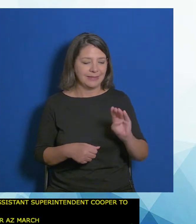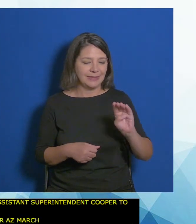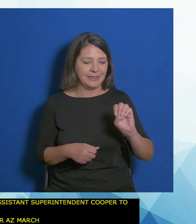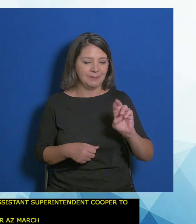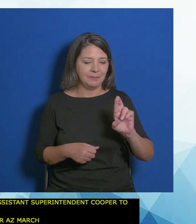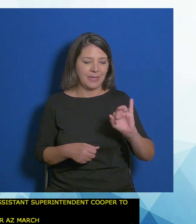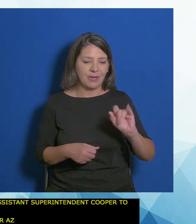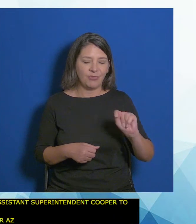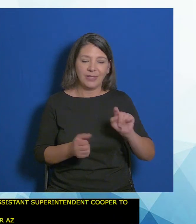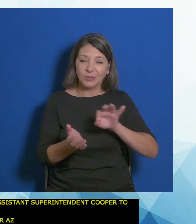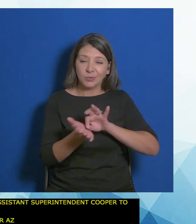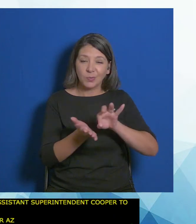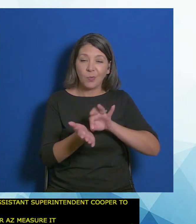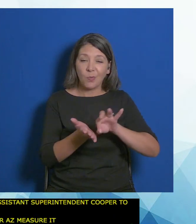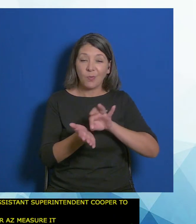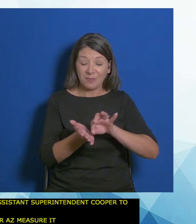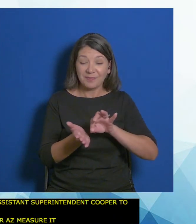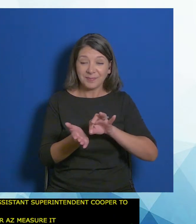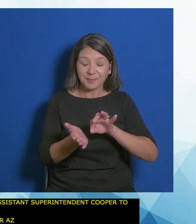may recall